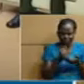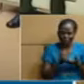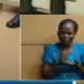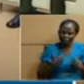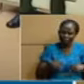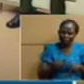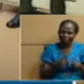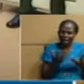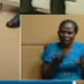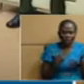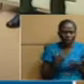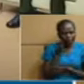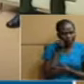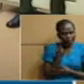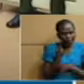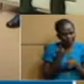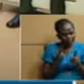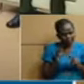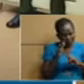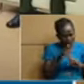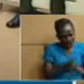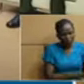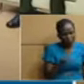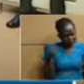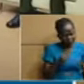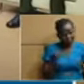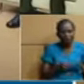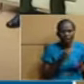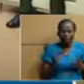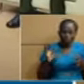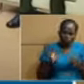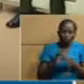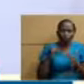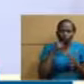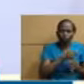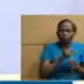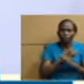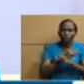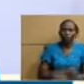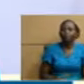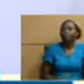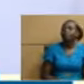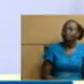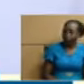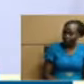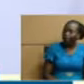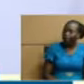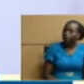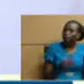this contextualization of vulnerability and social protection? Thank you very much.